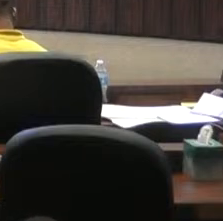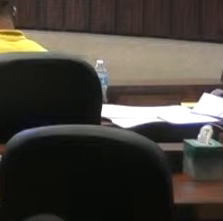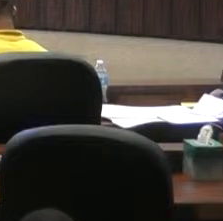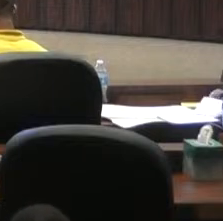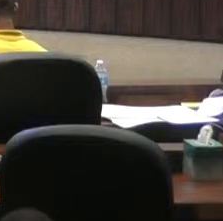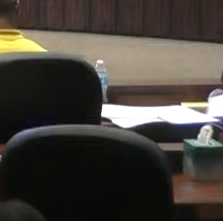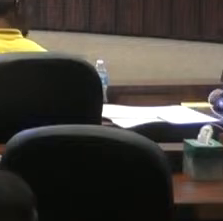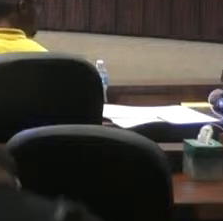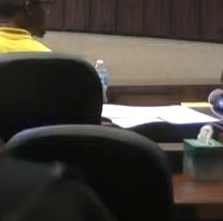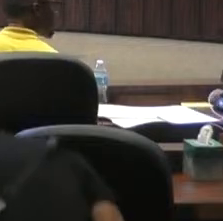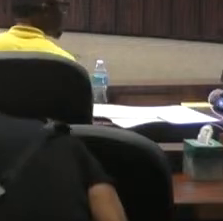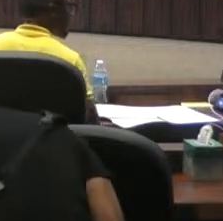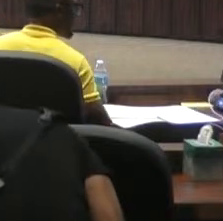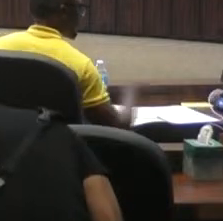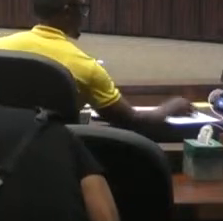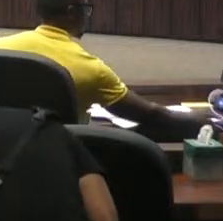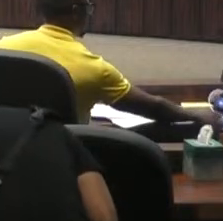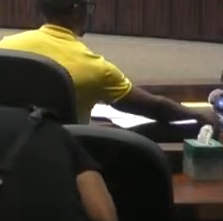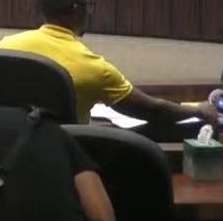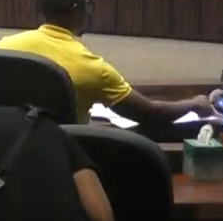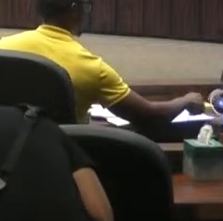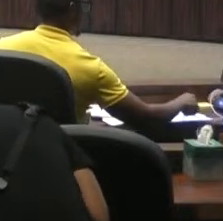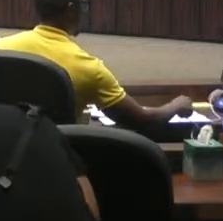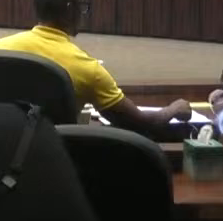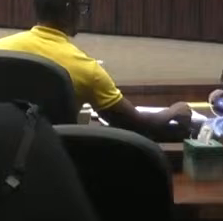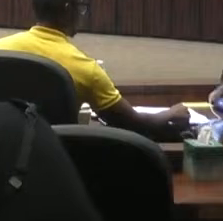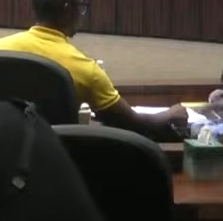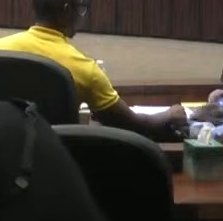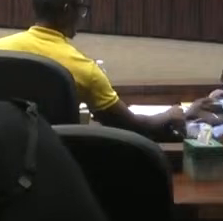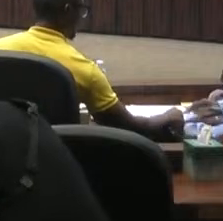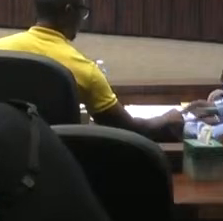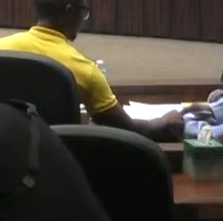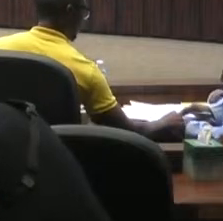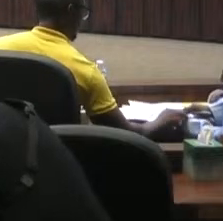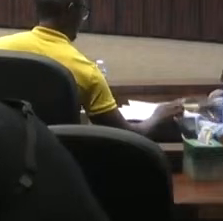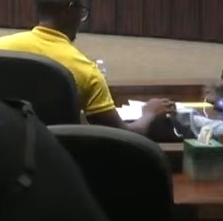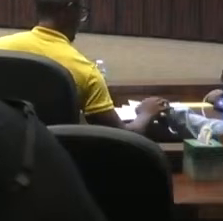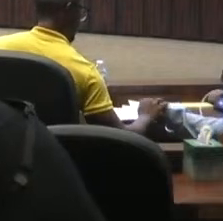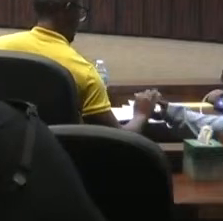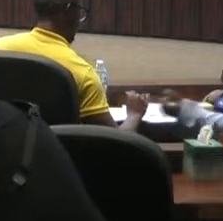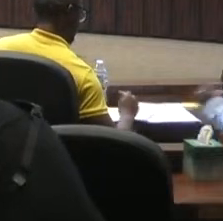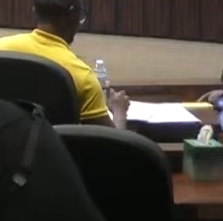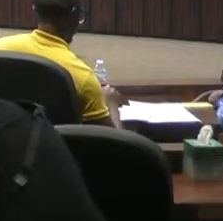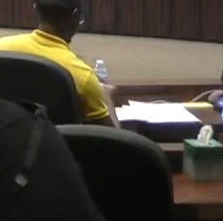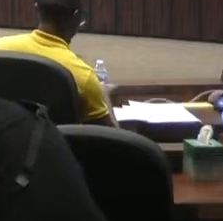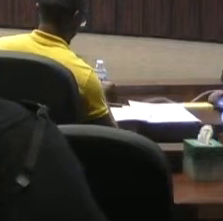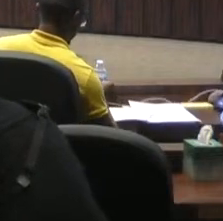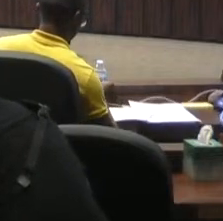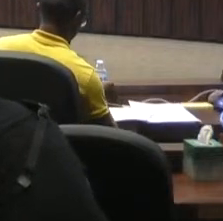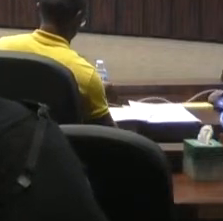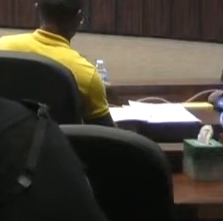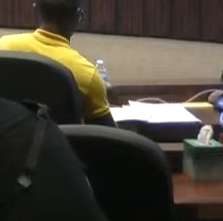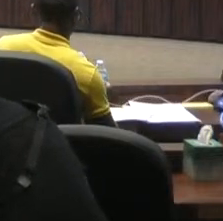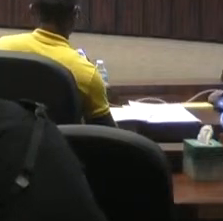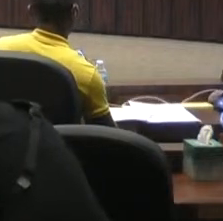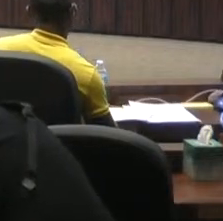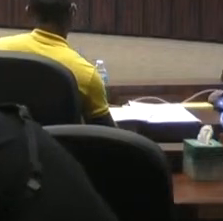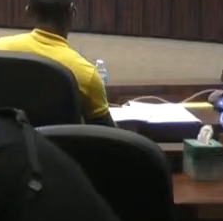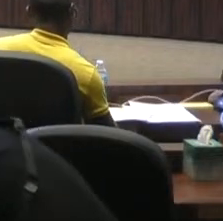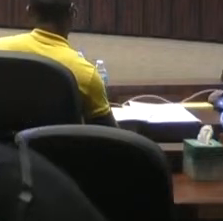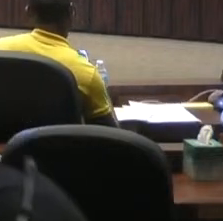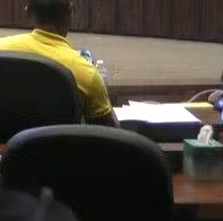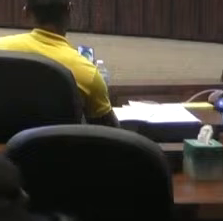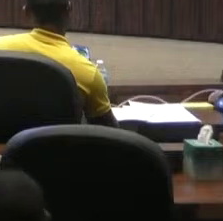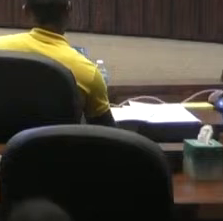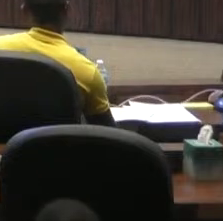communication devices are turned off to avoid any technical interference with the microphones and taping of the meeting. To hear